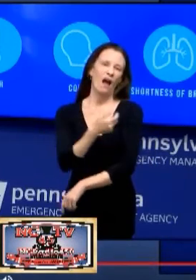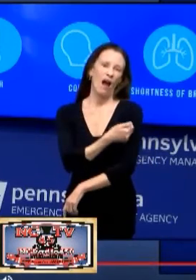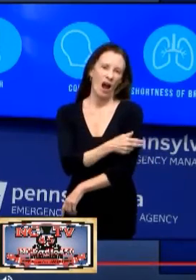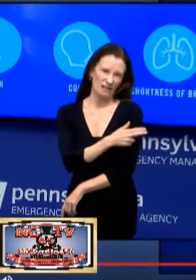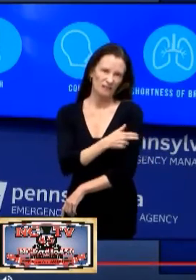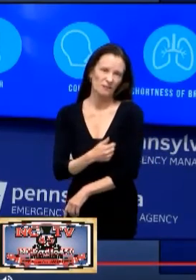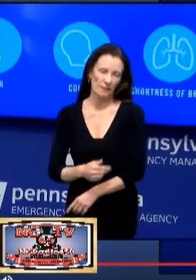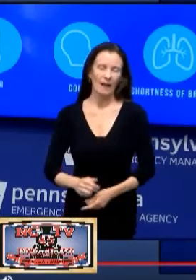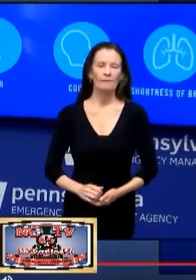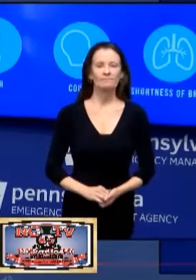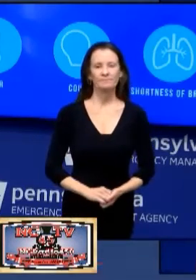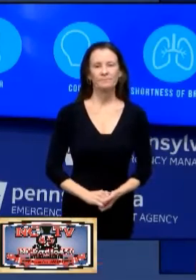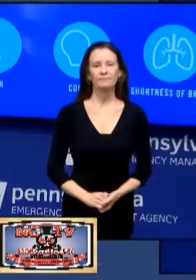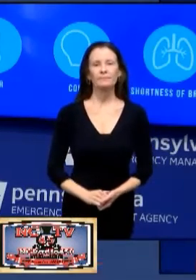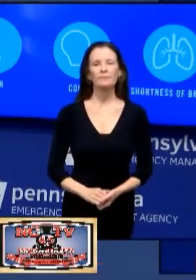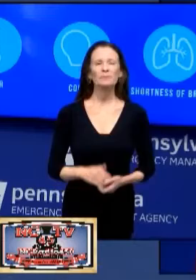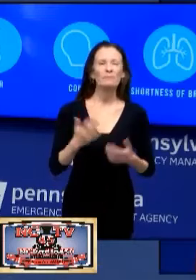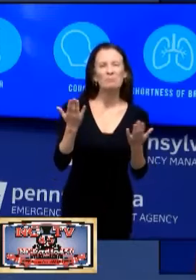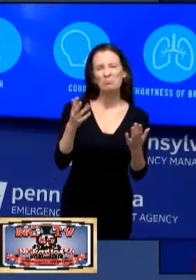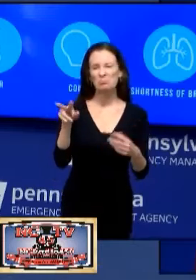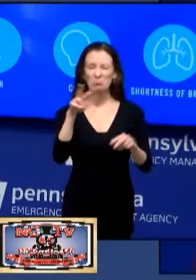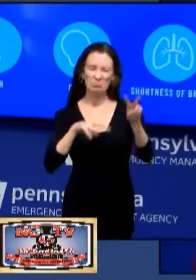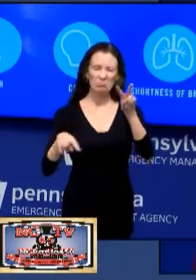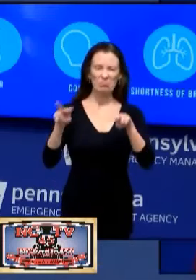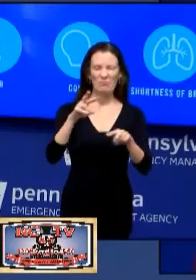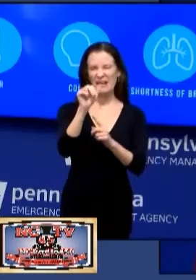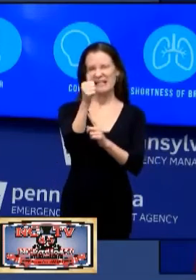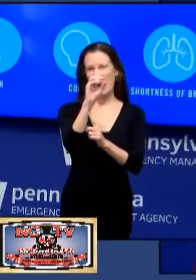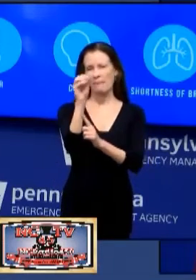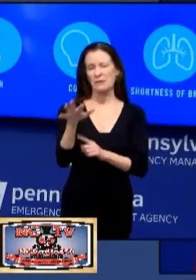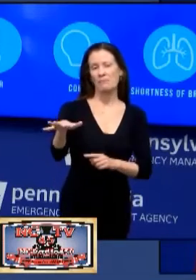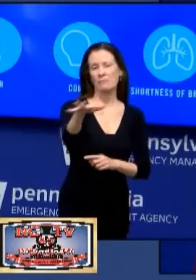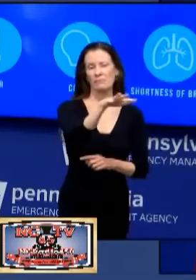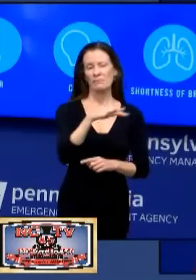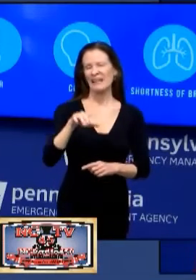continues to be approximately 10% of patients.